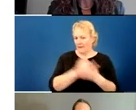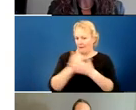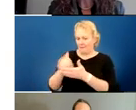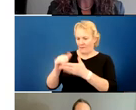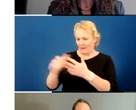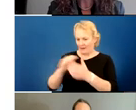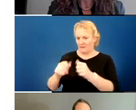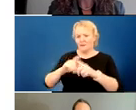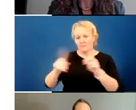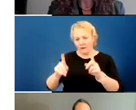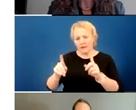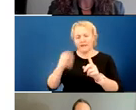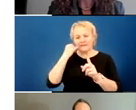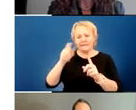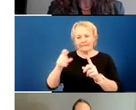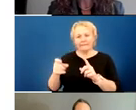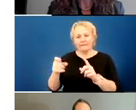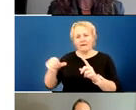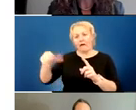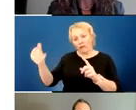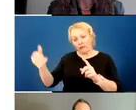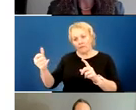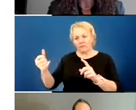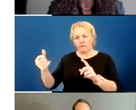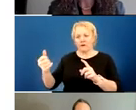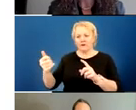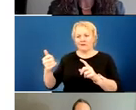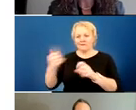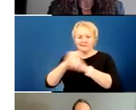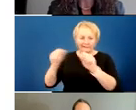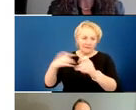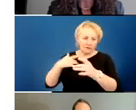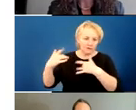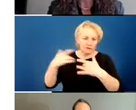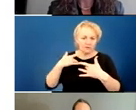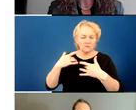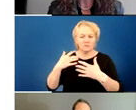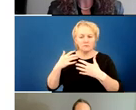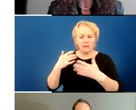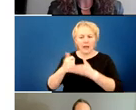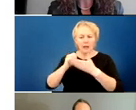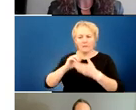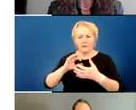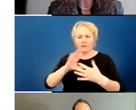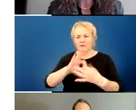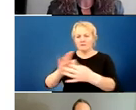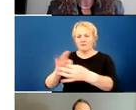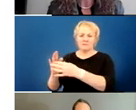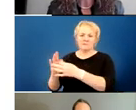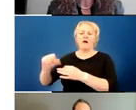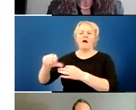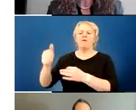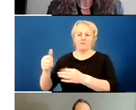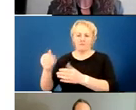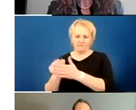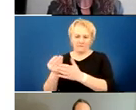additional losses and address potential health and safety concerns so that those repairs can be still made to their home.